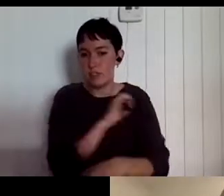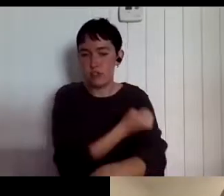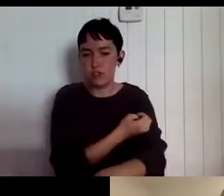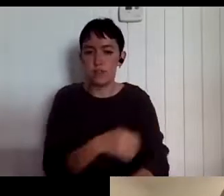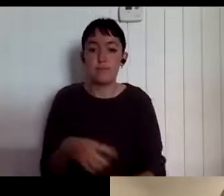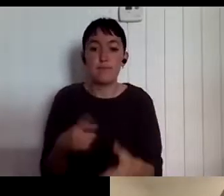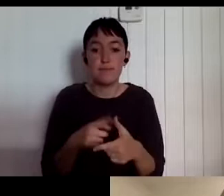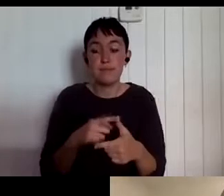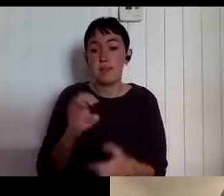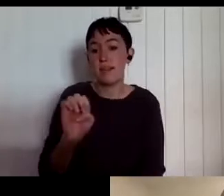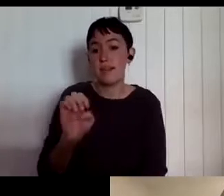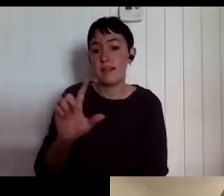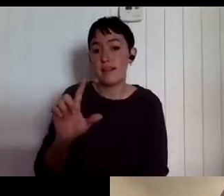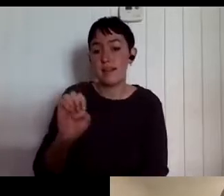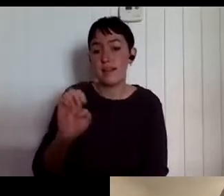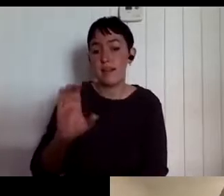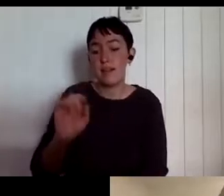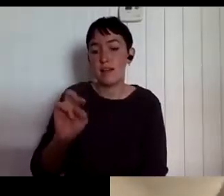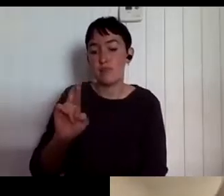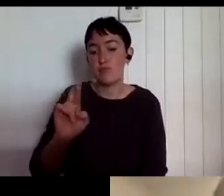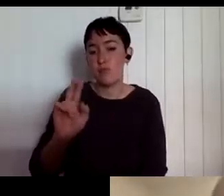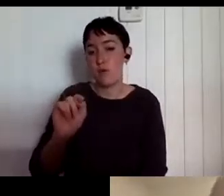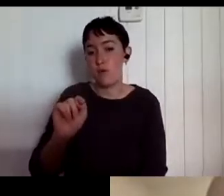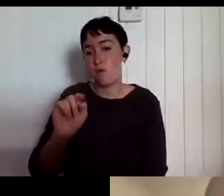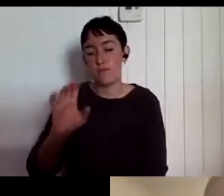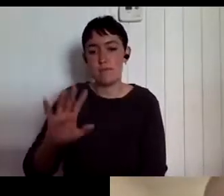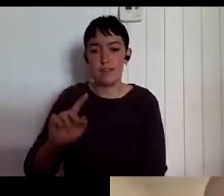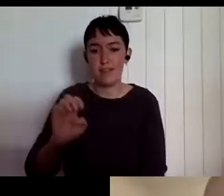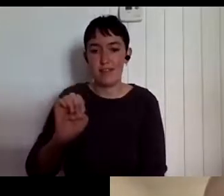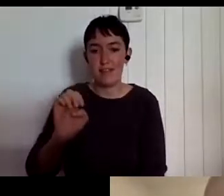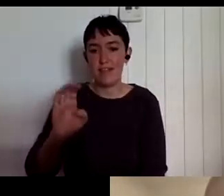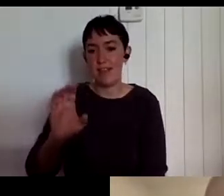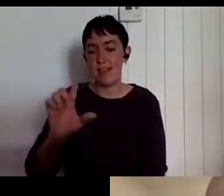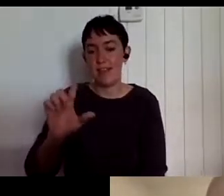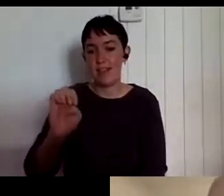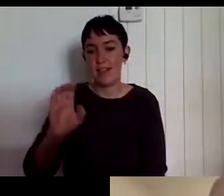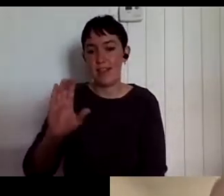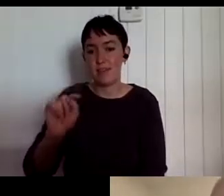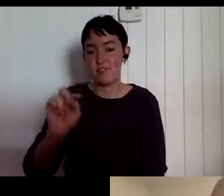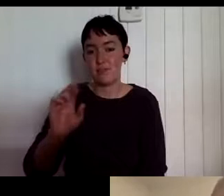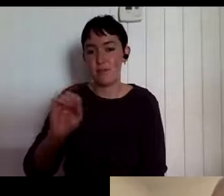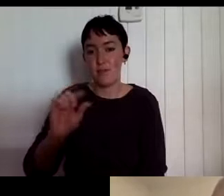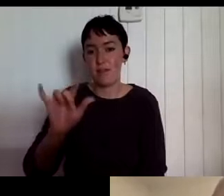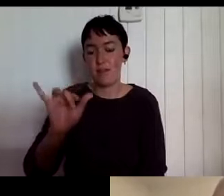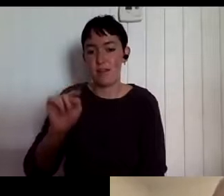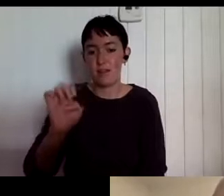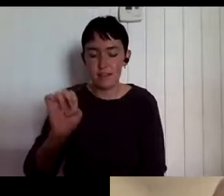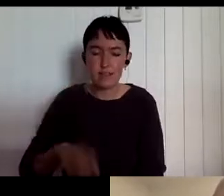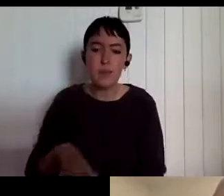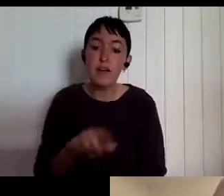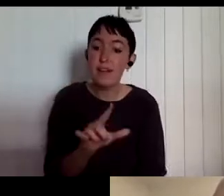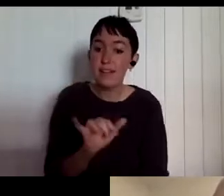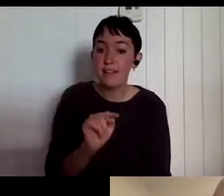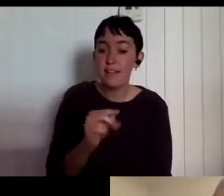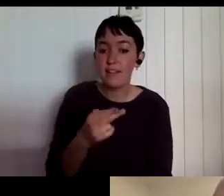active materials that hold the charge, right? And what I mean by that, so in a lithium ion battery, which is the one that's kind of like the most, you know, highly